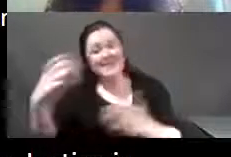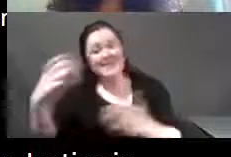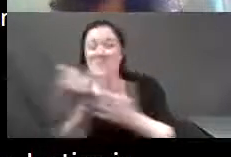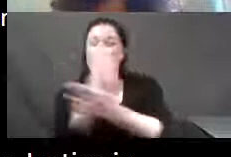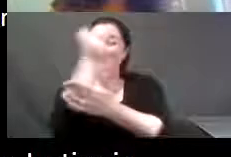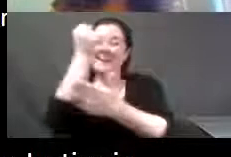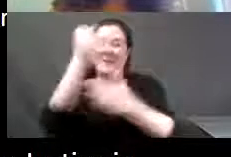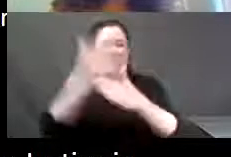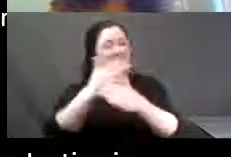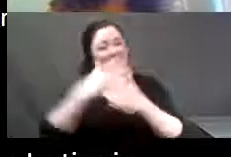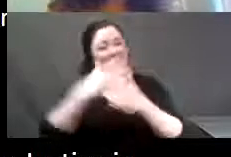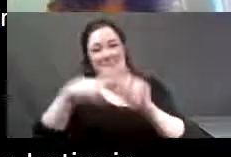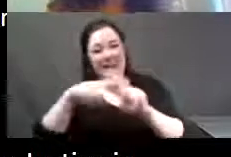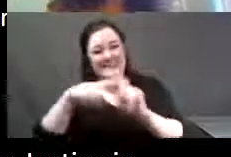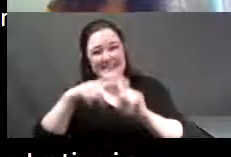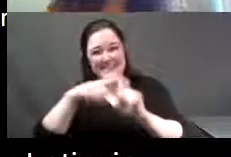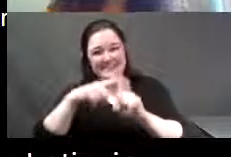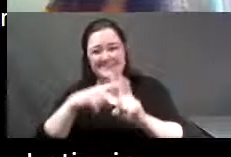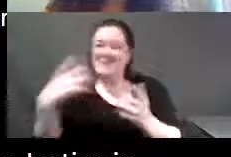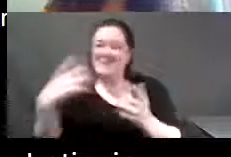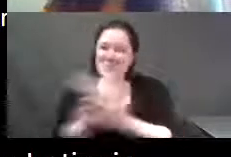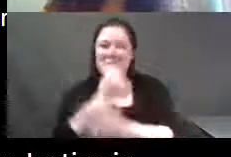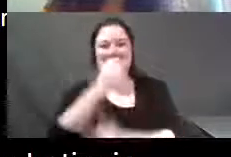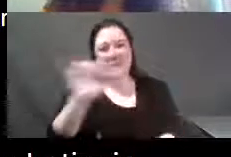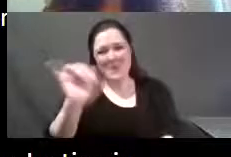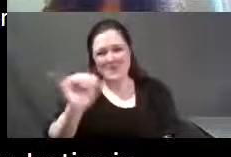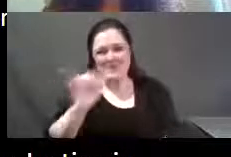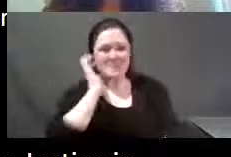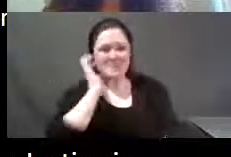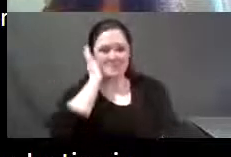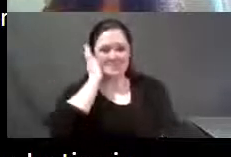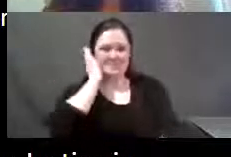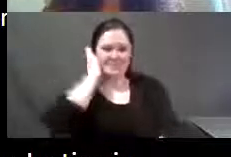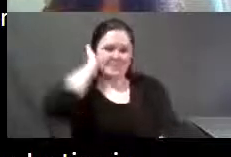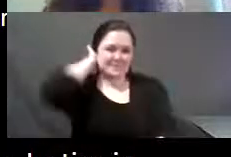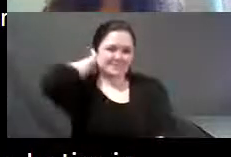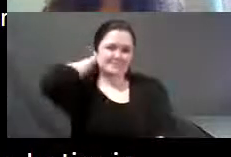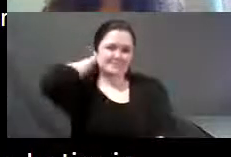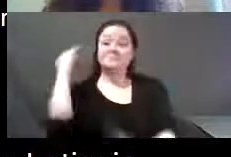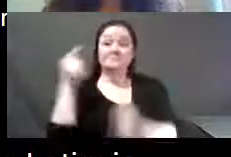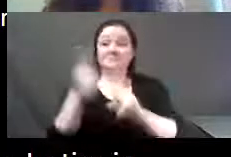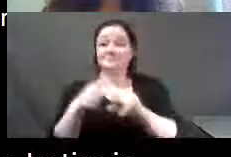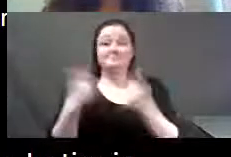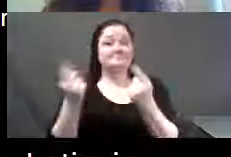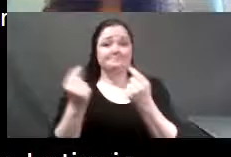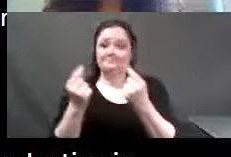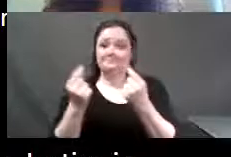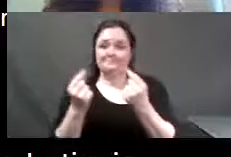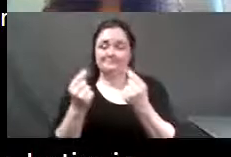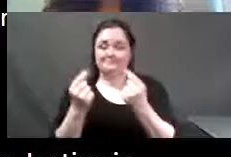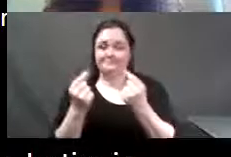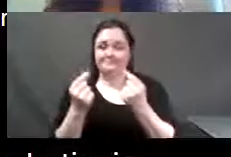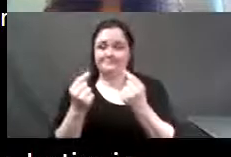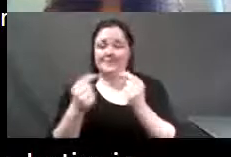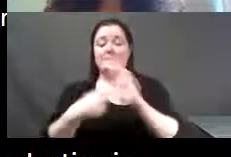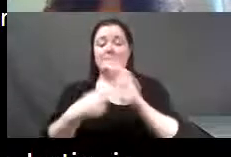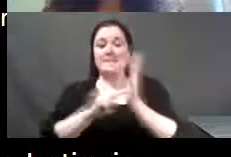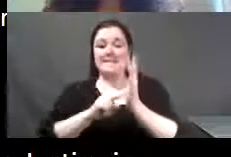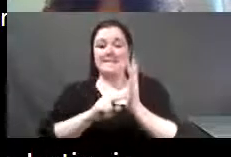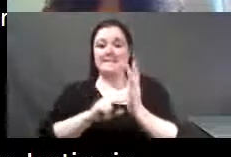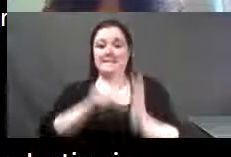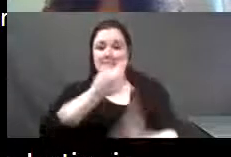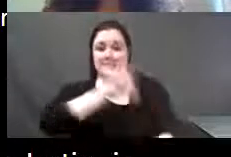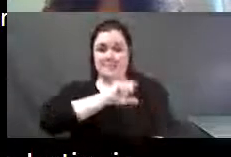y'all some wins as well. Um, Essentially, it holds law enforcement